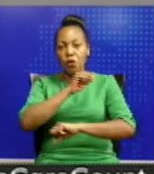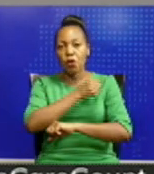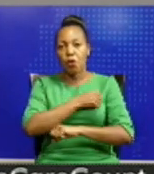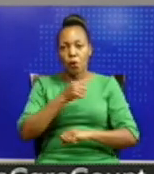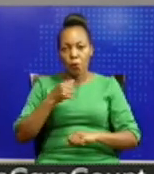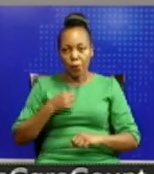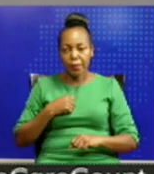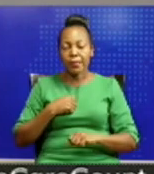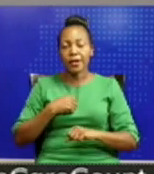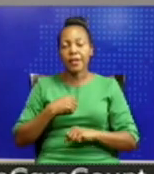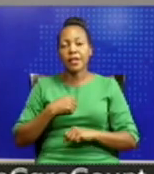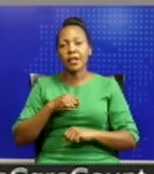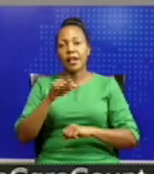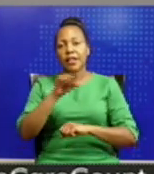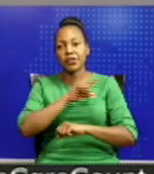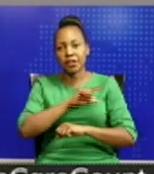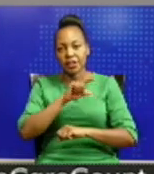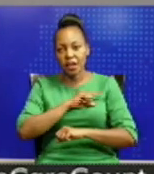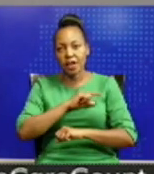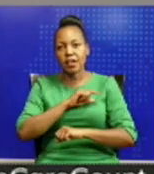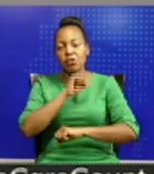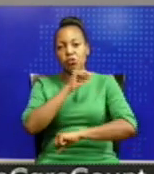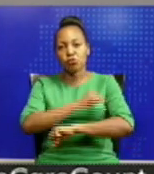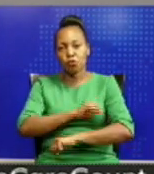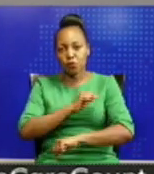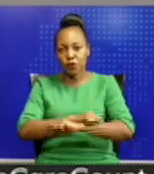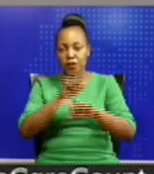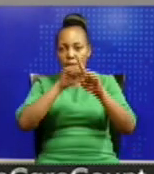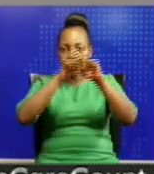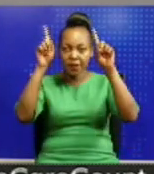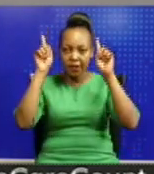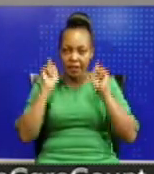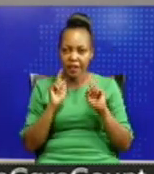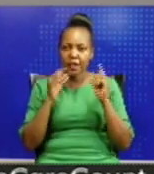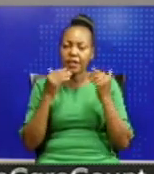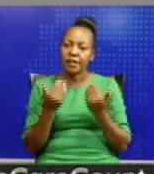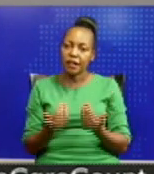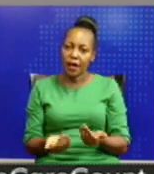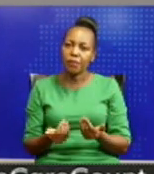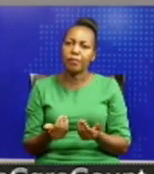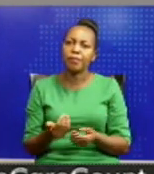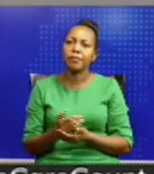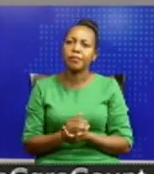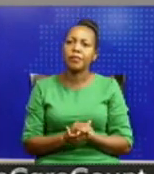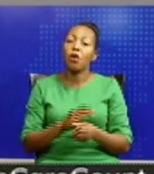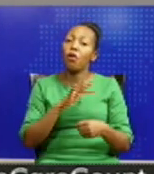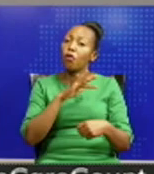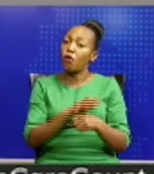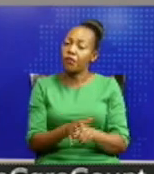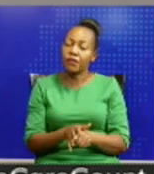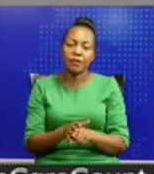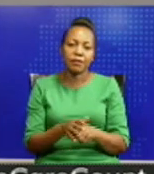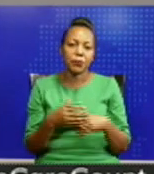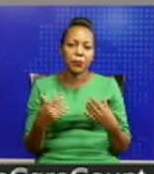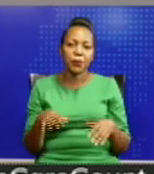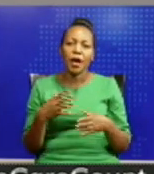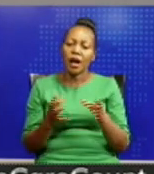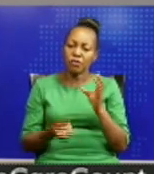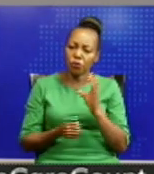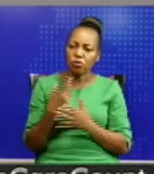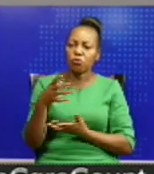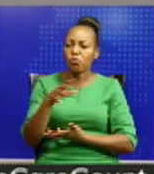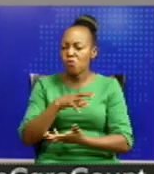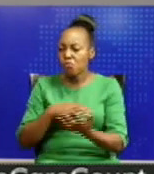Studies under Makerere University. So she comes with a wealth of information when it comes to gender parity and so forth. But the COVID-19 pandemic has wrought a lot of